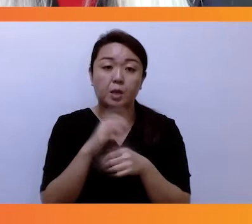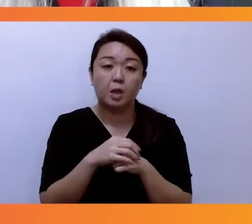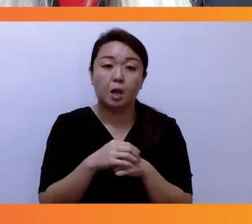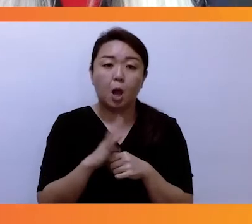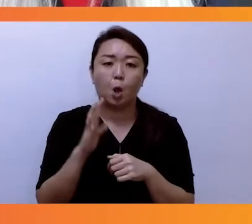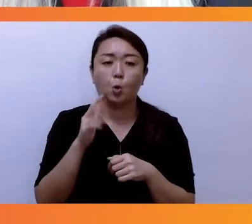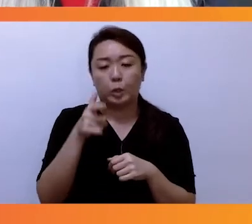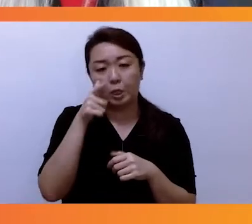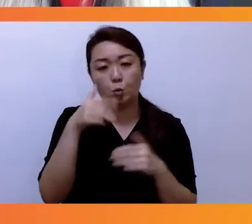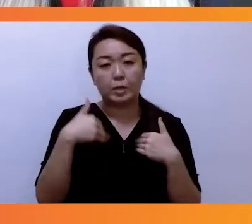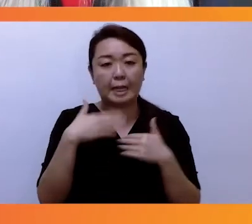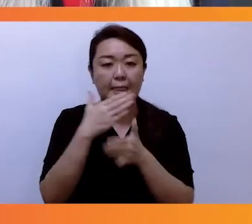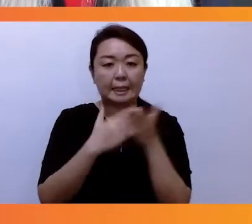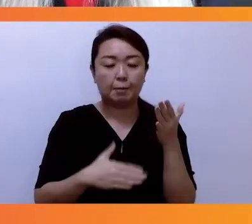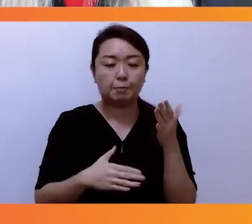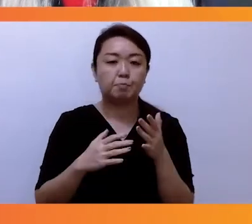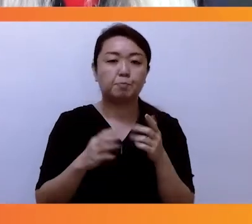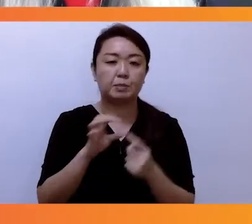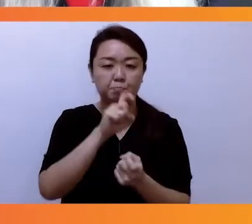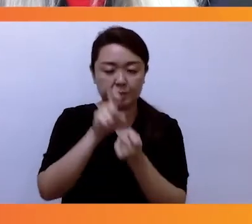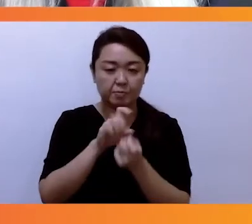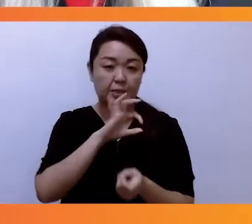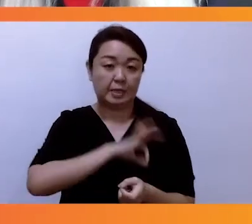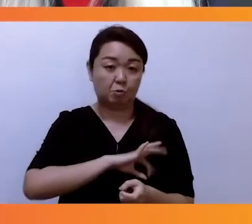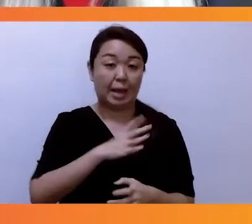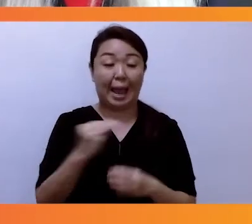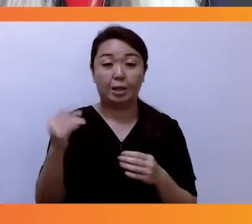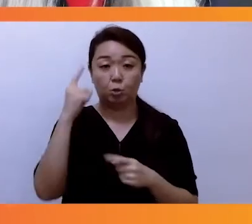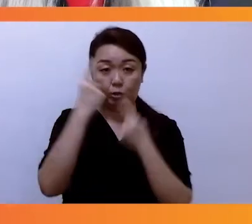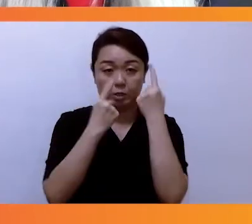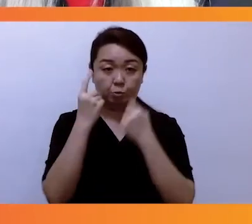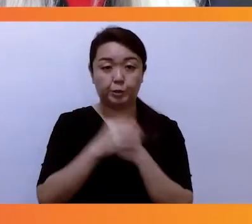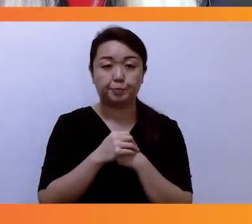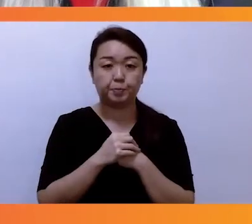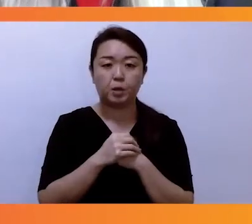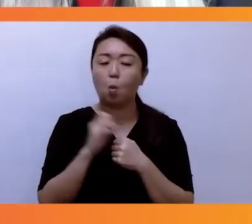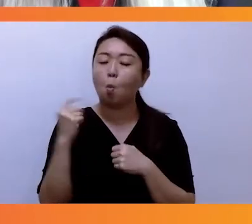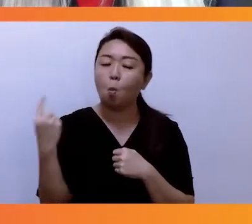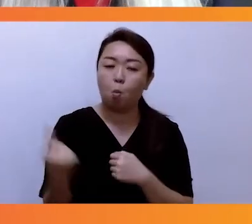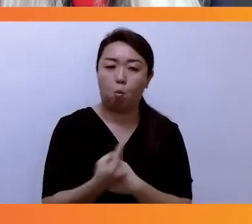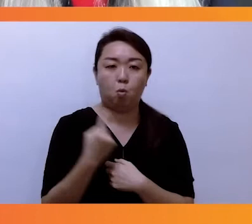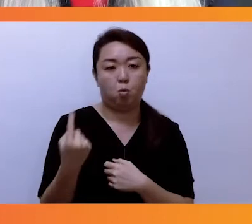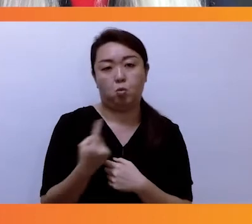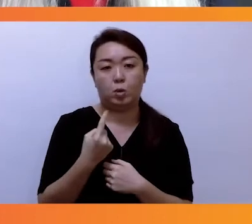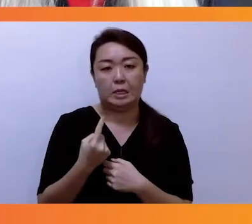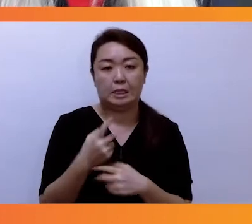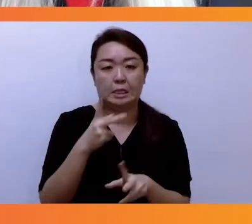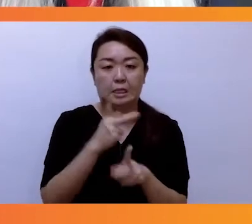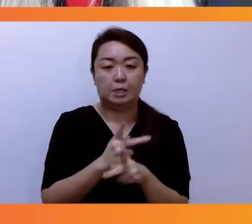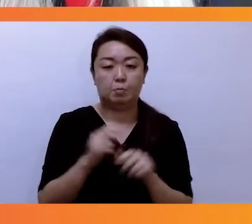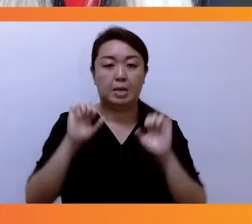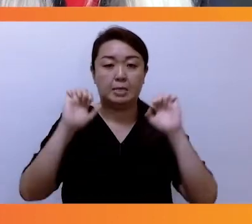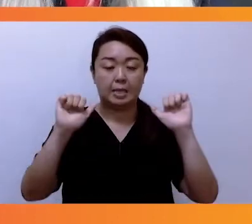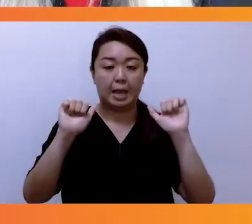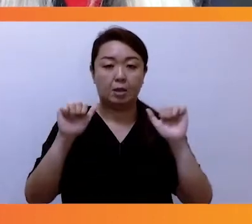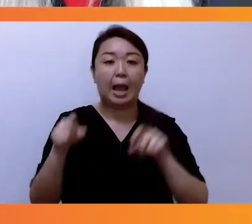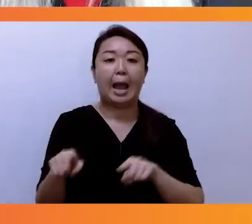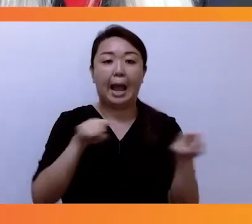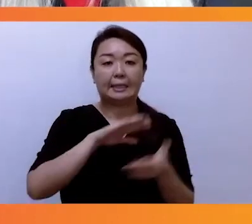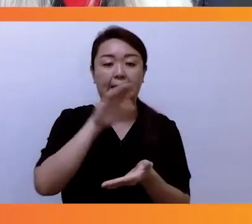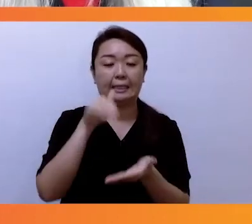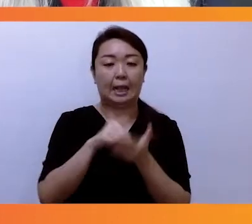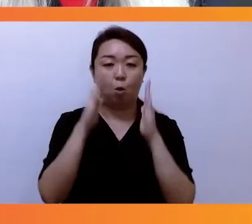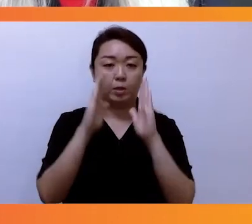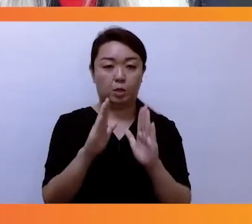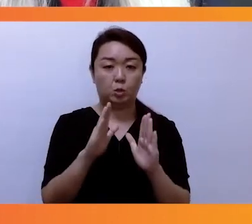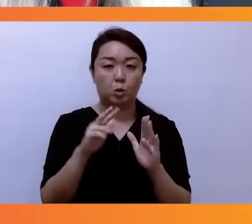arena, we look at some specific benefits and considerations. always keeping the athlete as the center